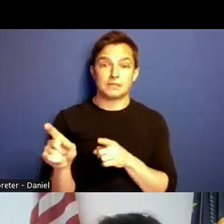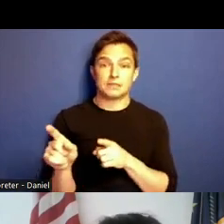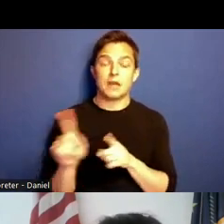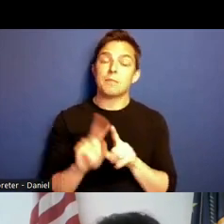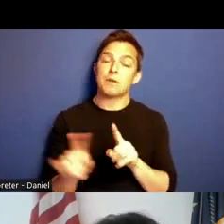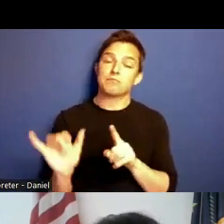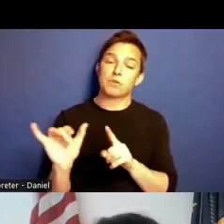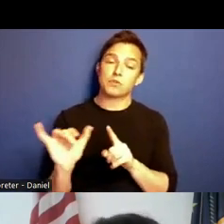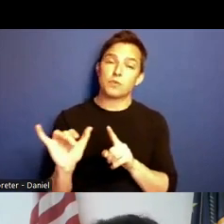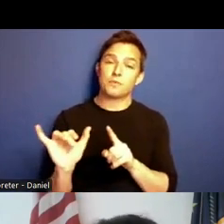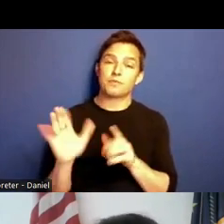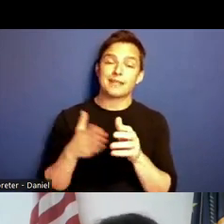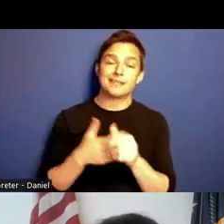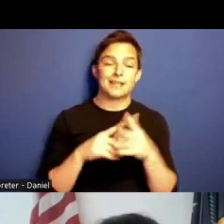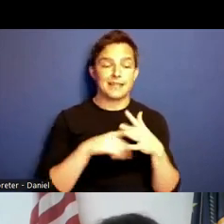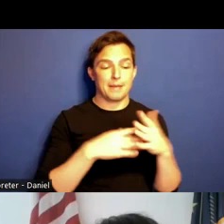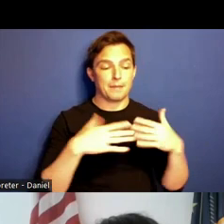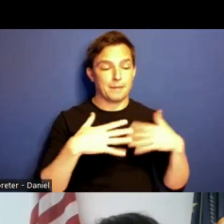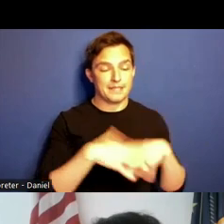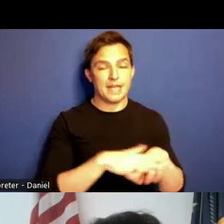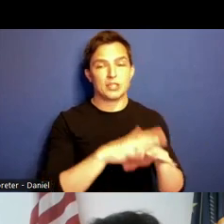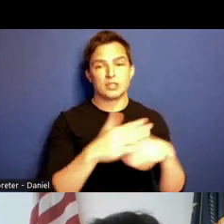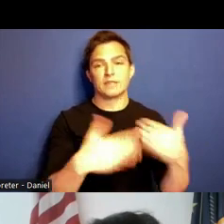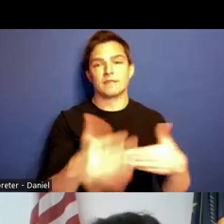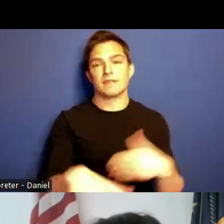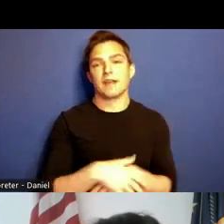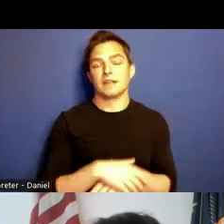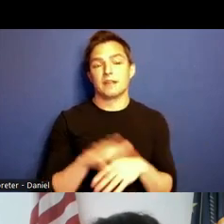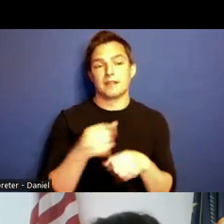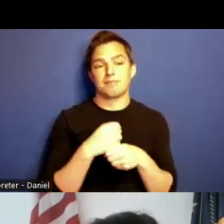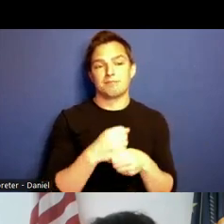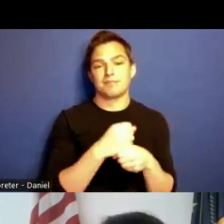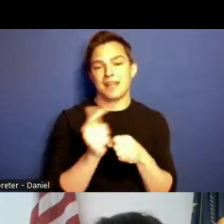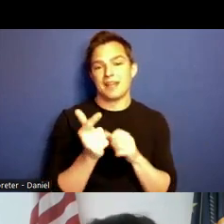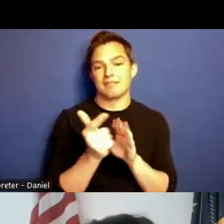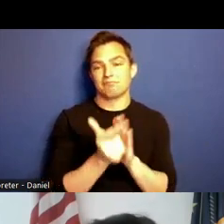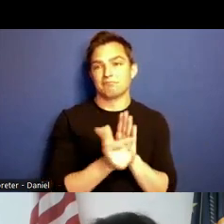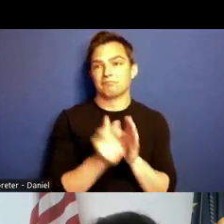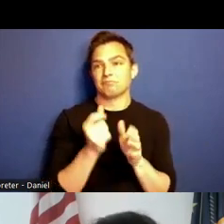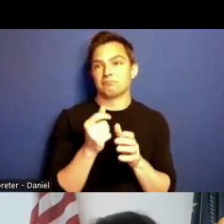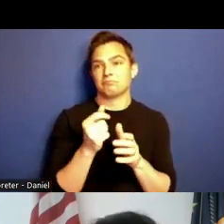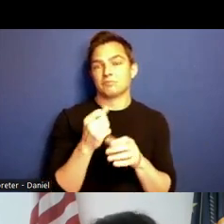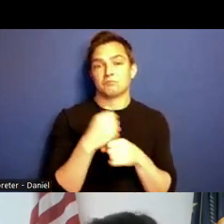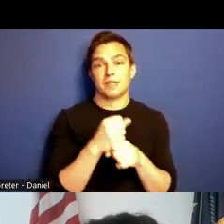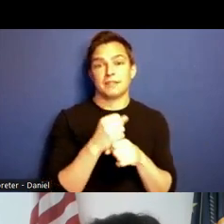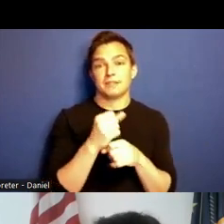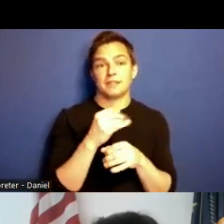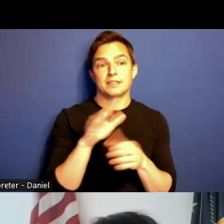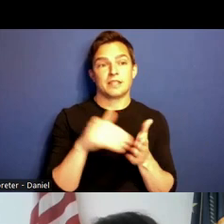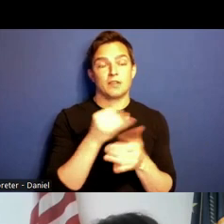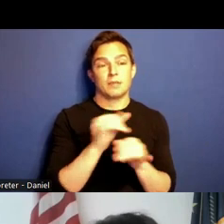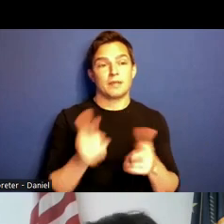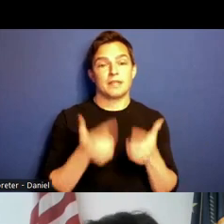but led the implementation of it. That law created Centers for Independent Living that the Administration